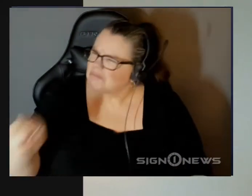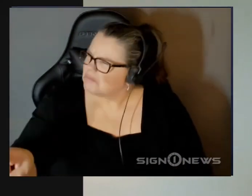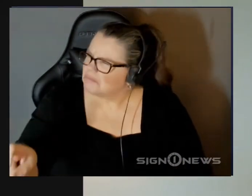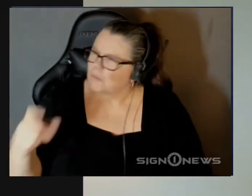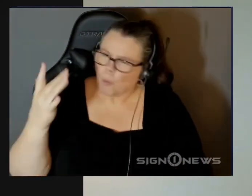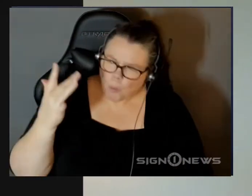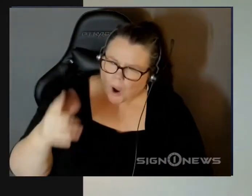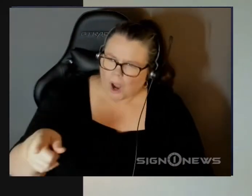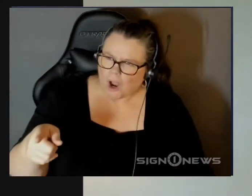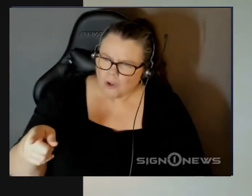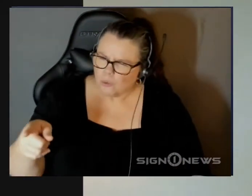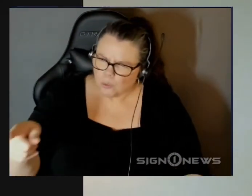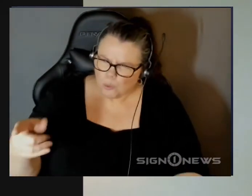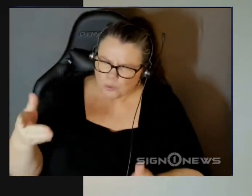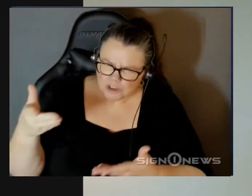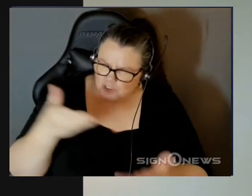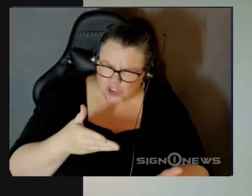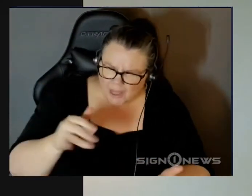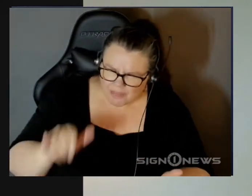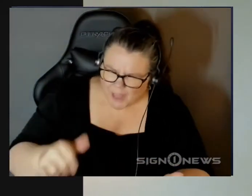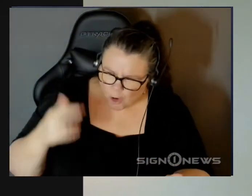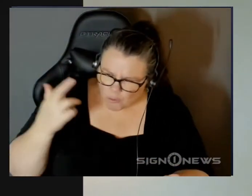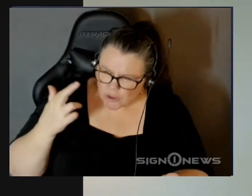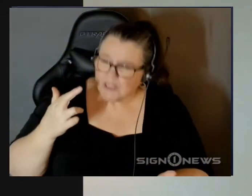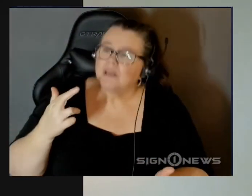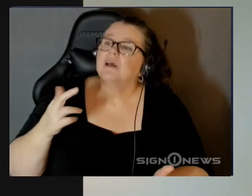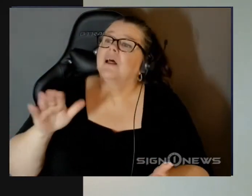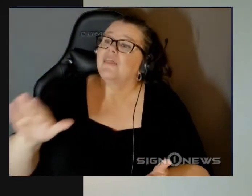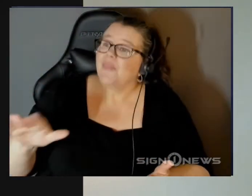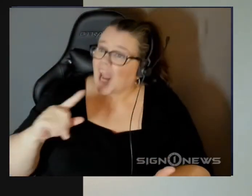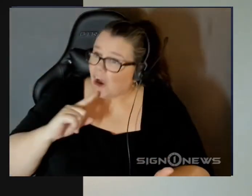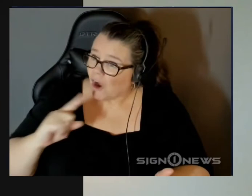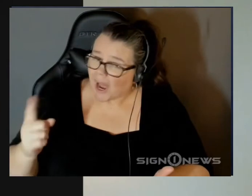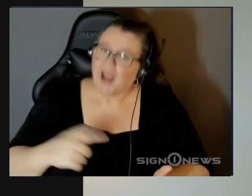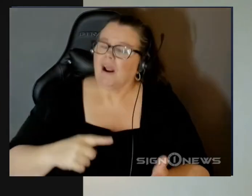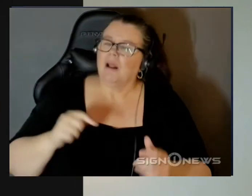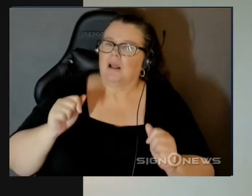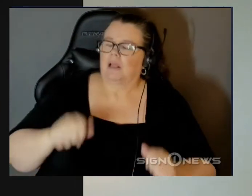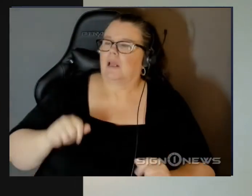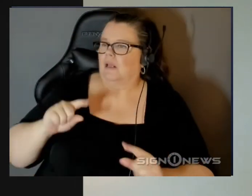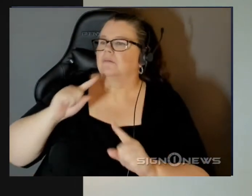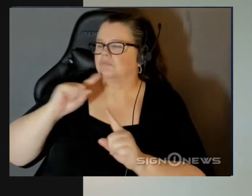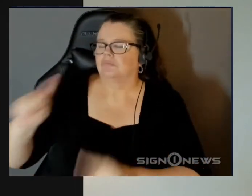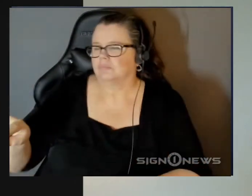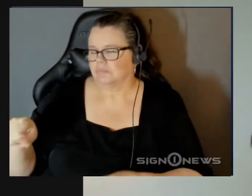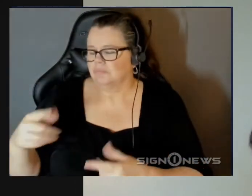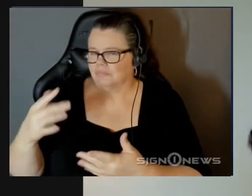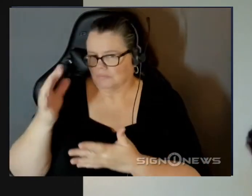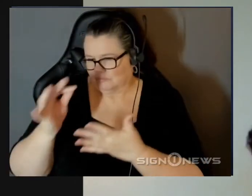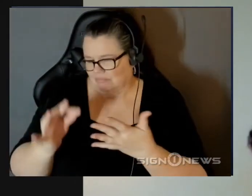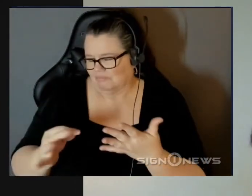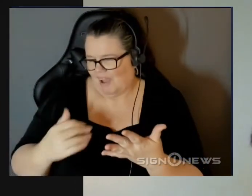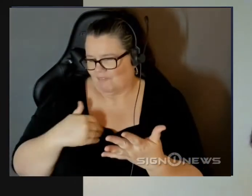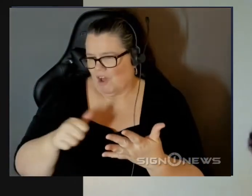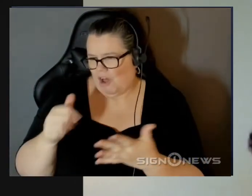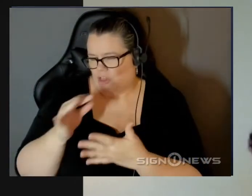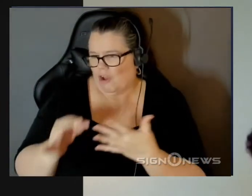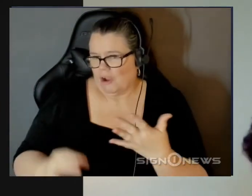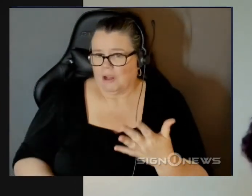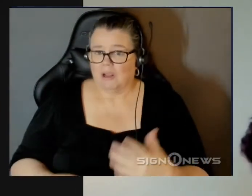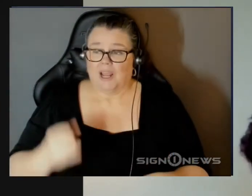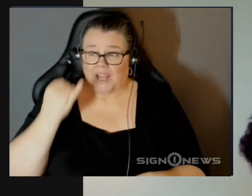embedded within, and then just run screaming from anyone who says guardianship's your only option, because they aren't a really informed